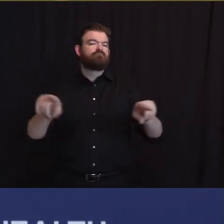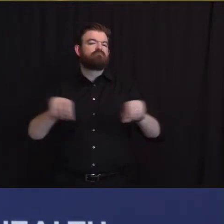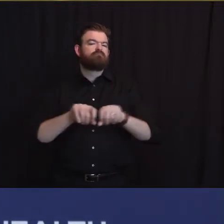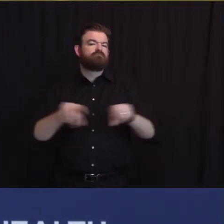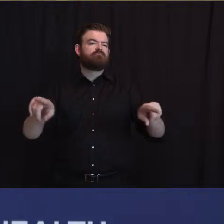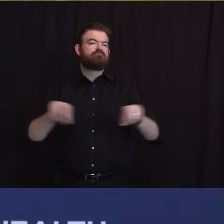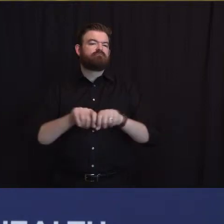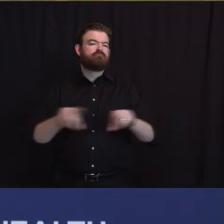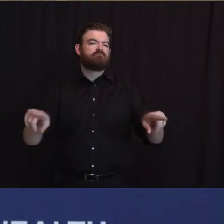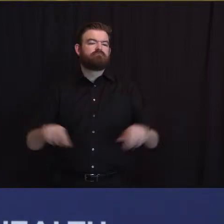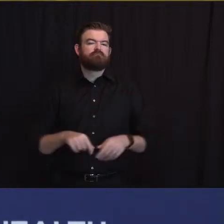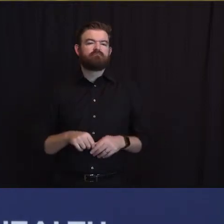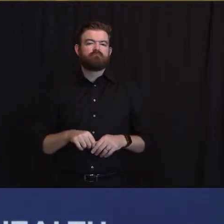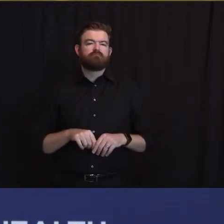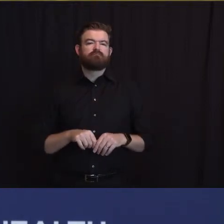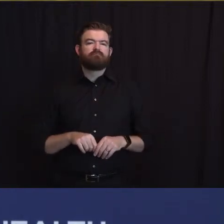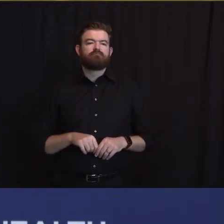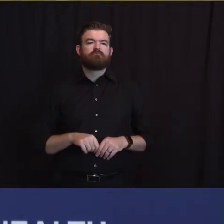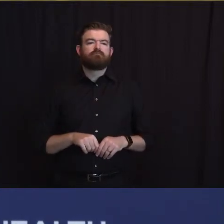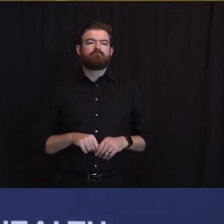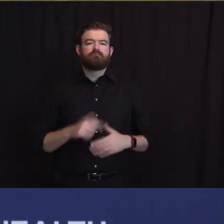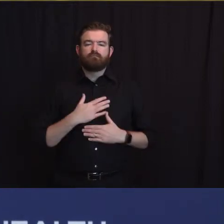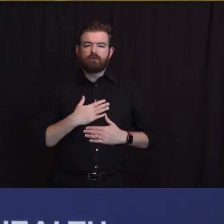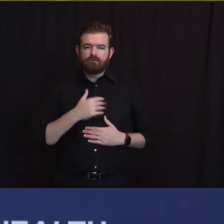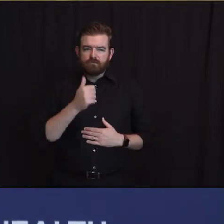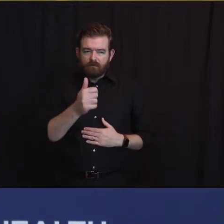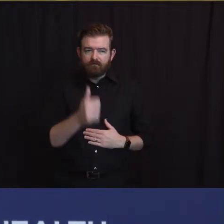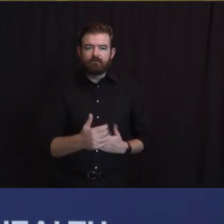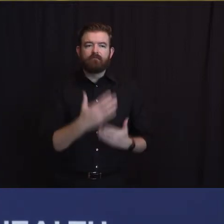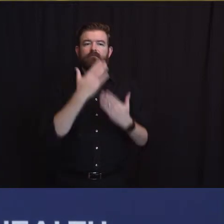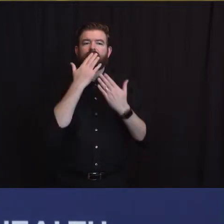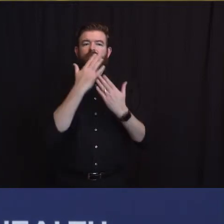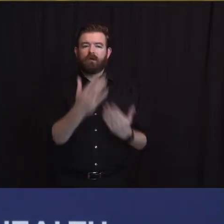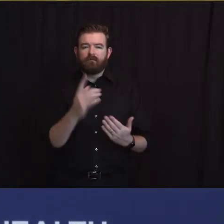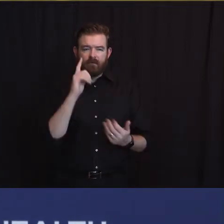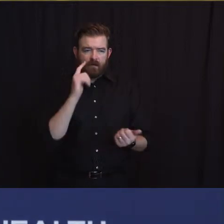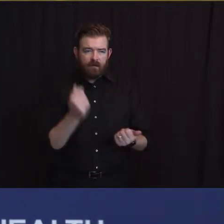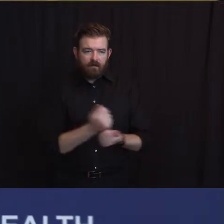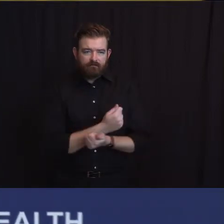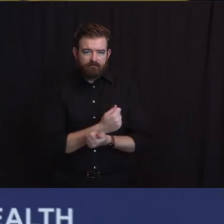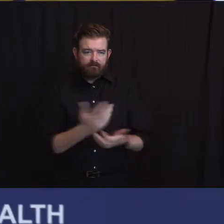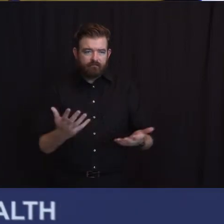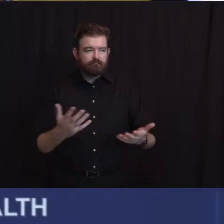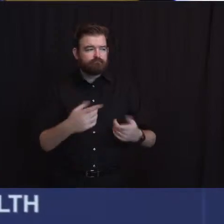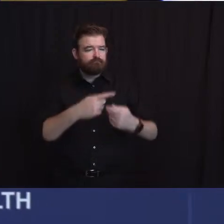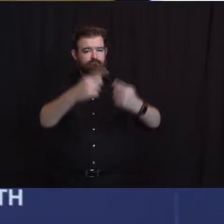you can. Enjoy yourself, be safe, and thank you for everything by the millions that you have done. God bless.